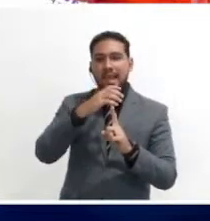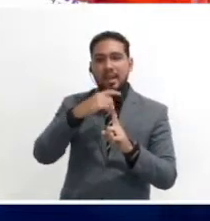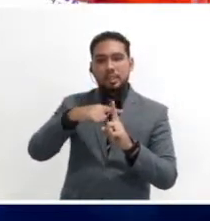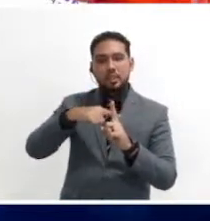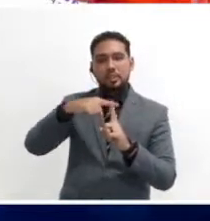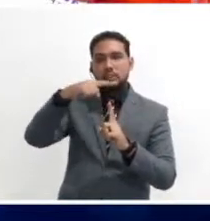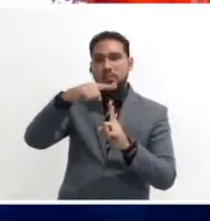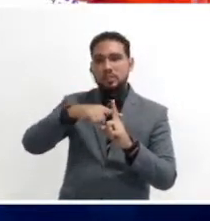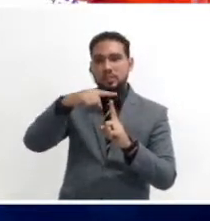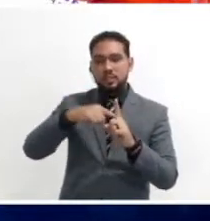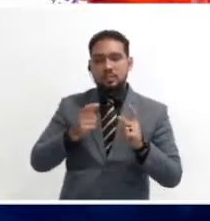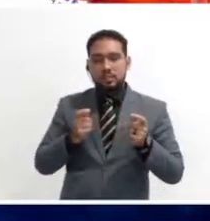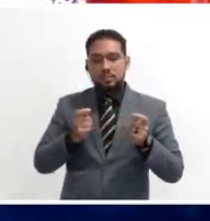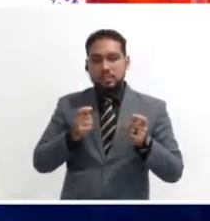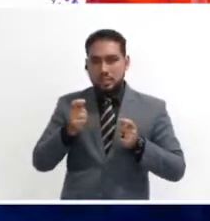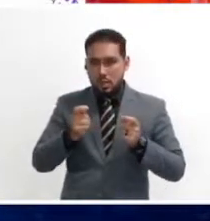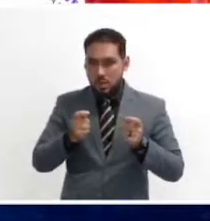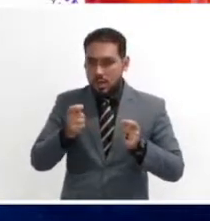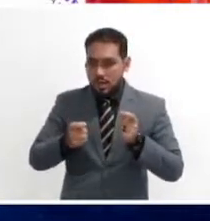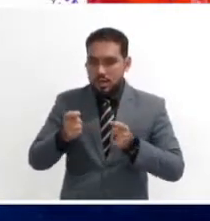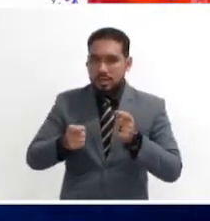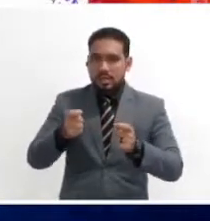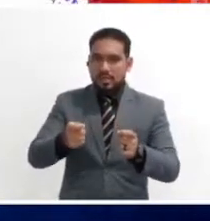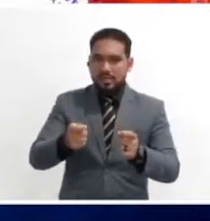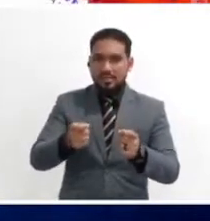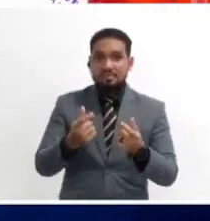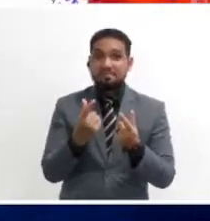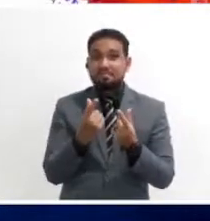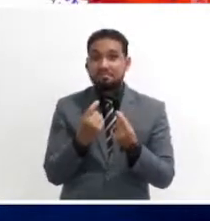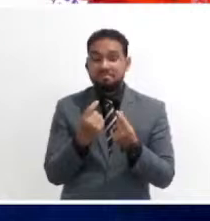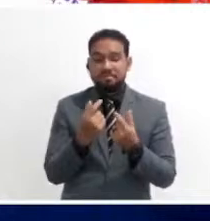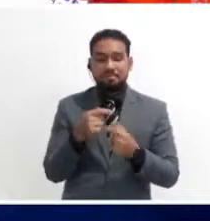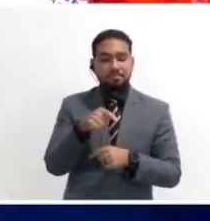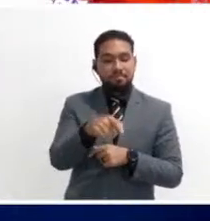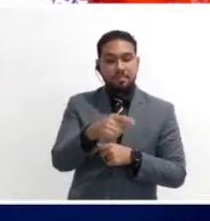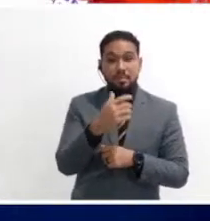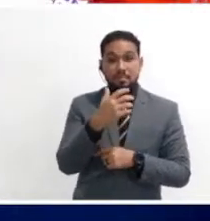heat out from these chips when they're performing.